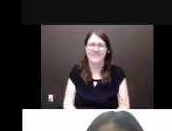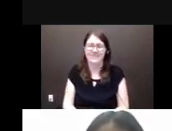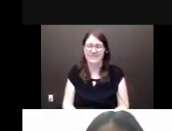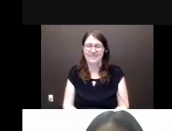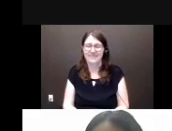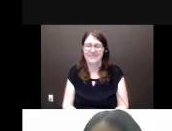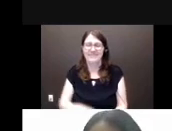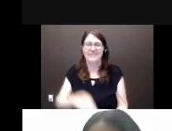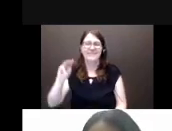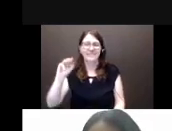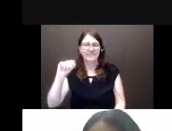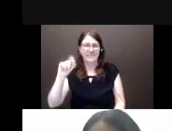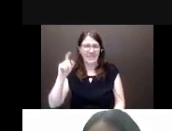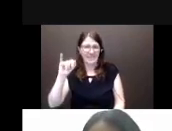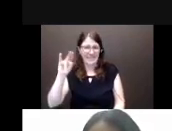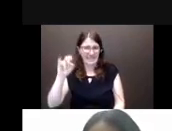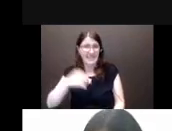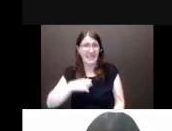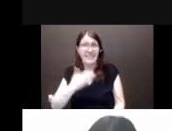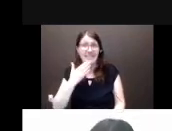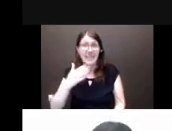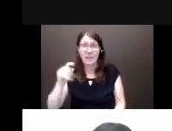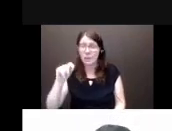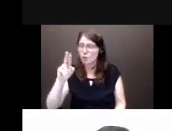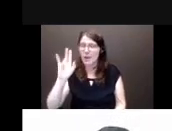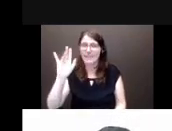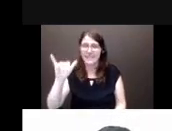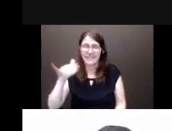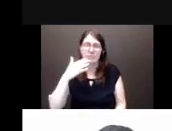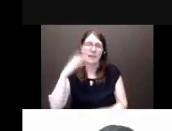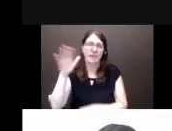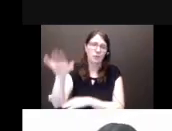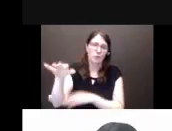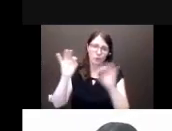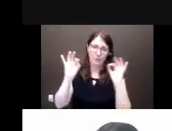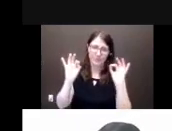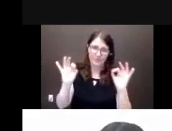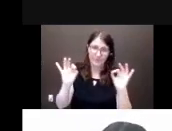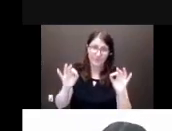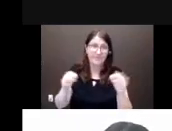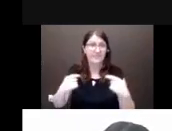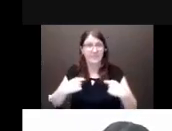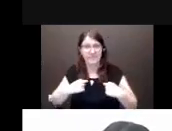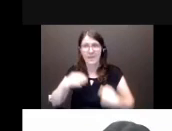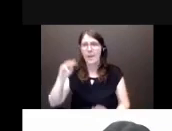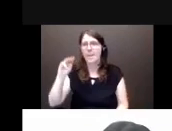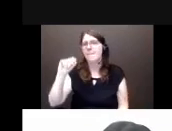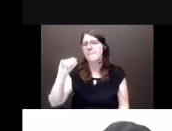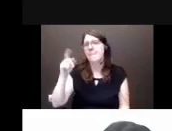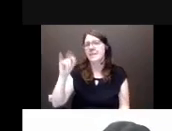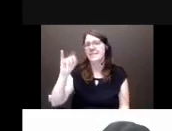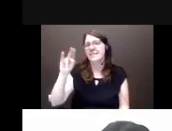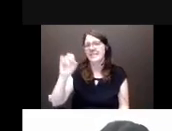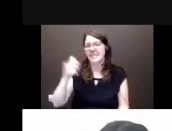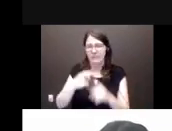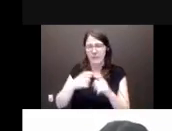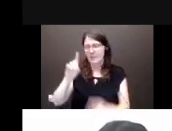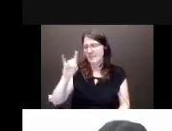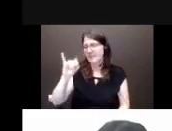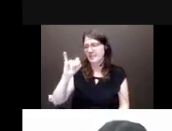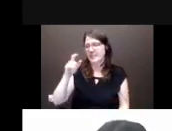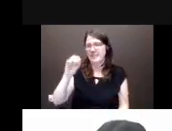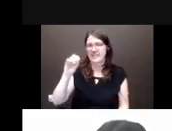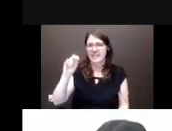Thank you, Tracy, and good afternoon. I'm Maxine from Dixon Hall in